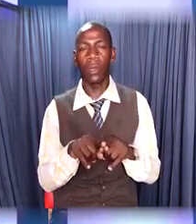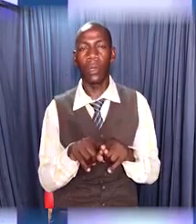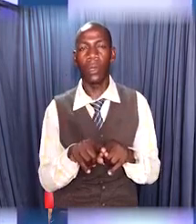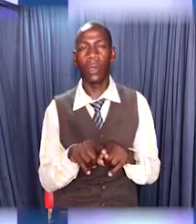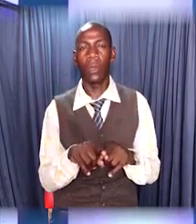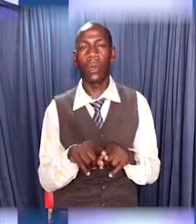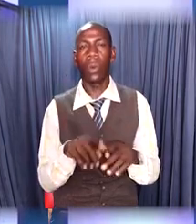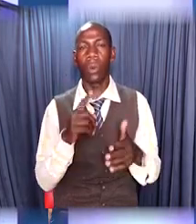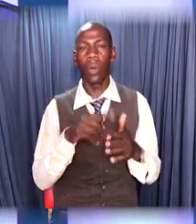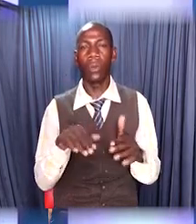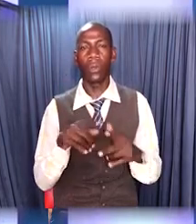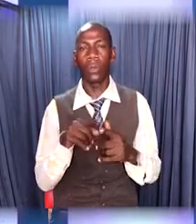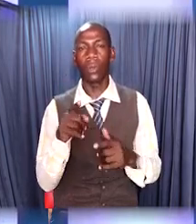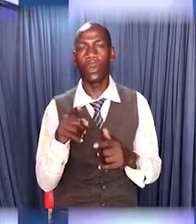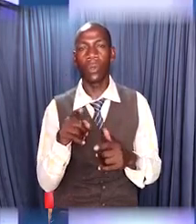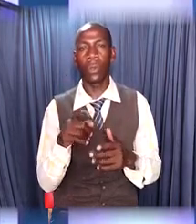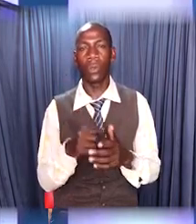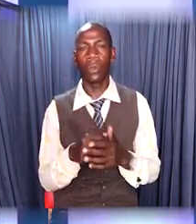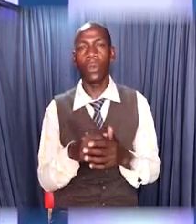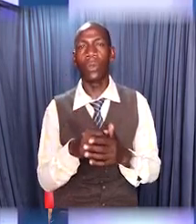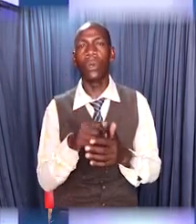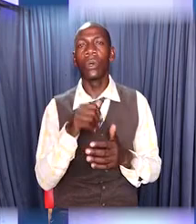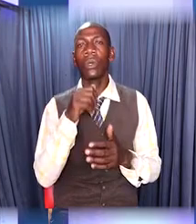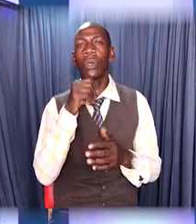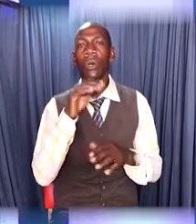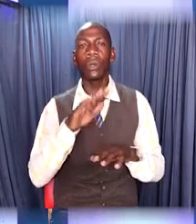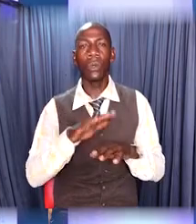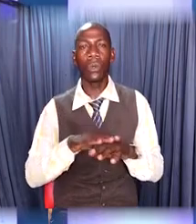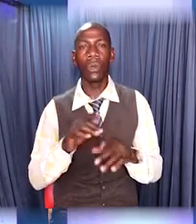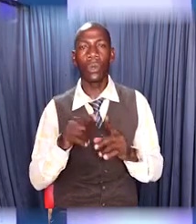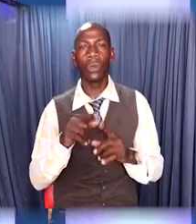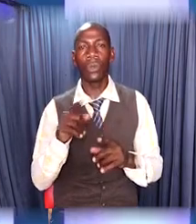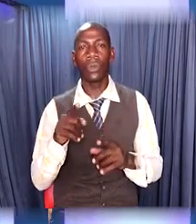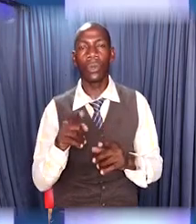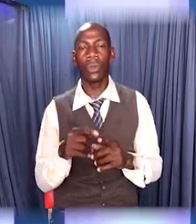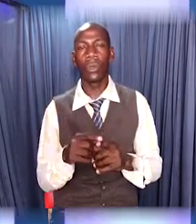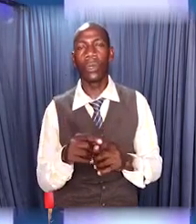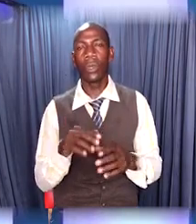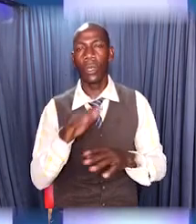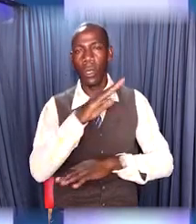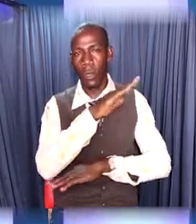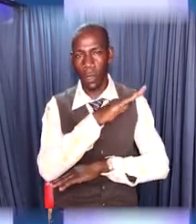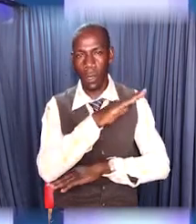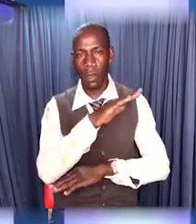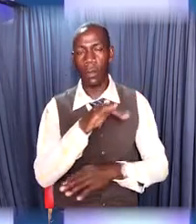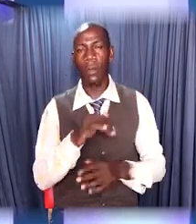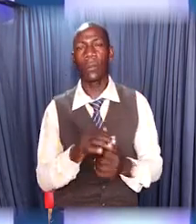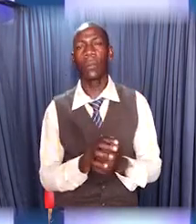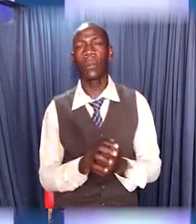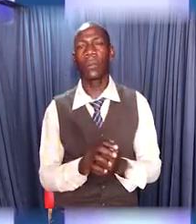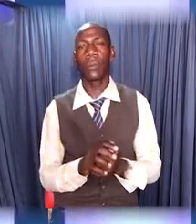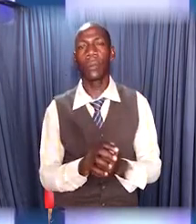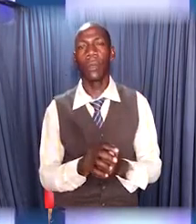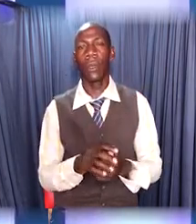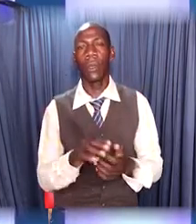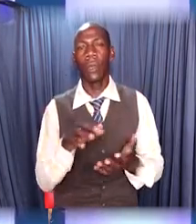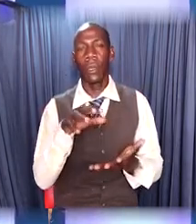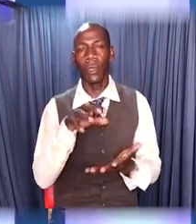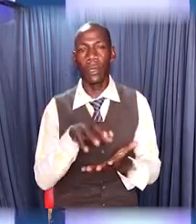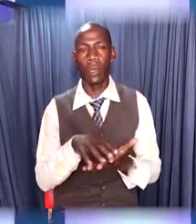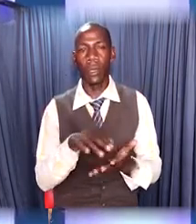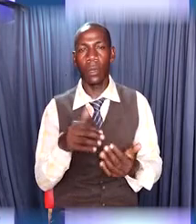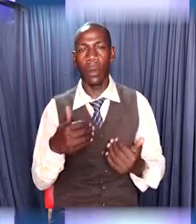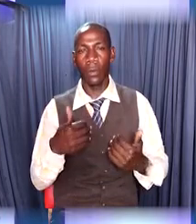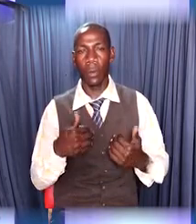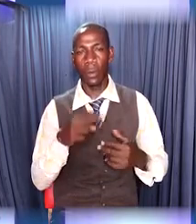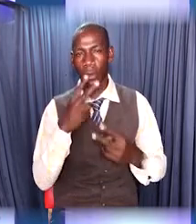Maana akufanyiayo, because what he's doing unto you, siya kuwa hata upende. You don't have to love him totally. Jioni hiyo, that is an evening. Hali ulionayo kiangalia,